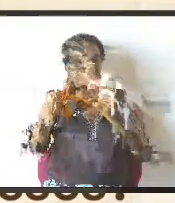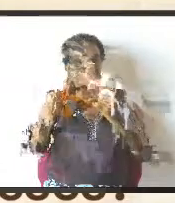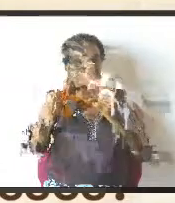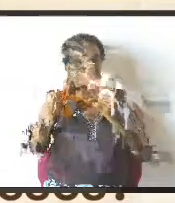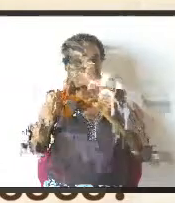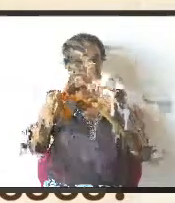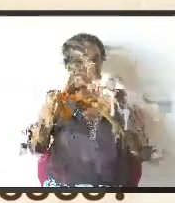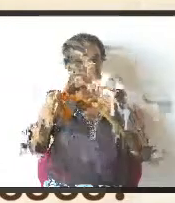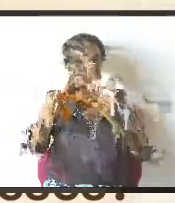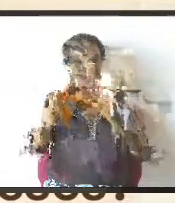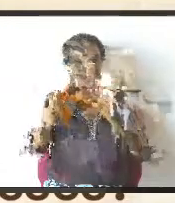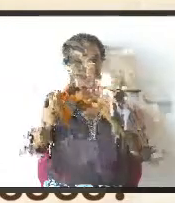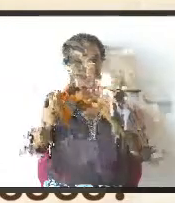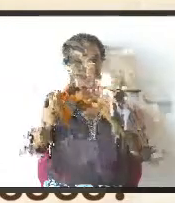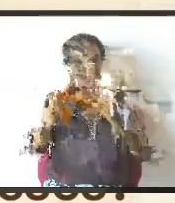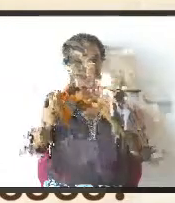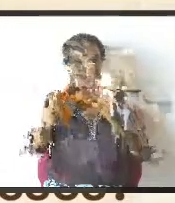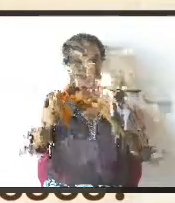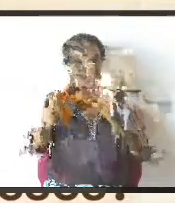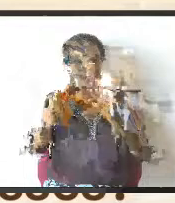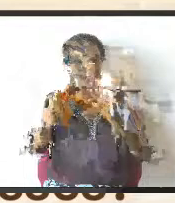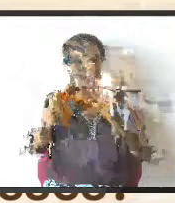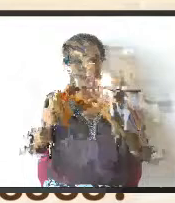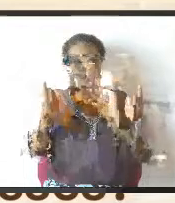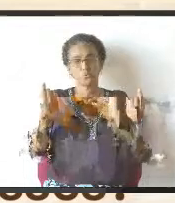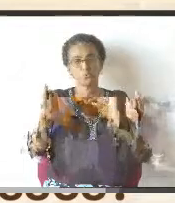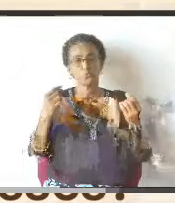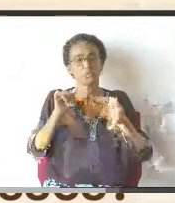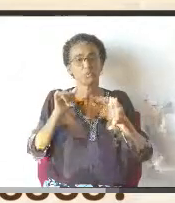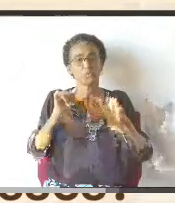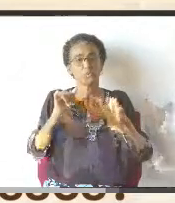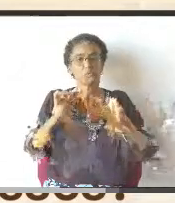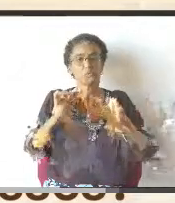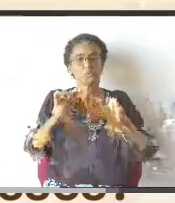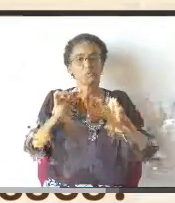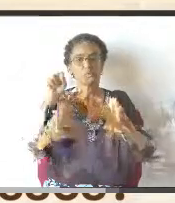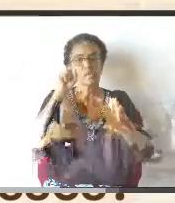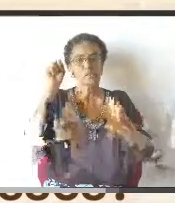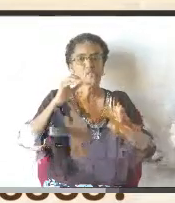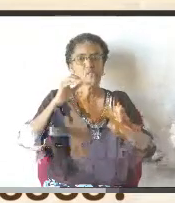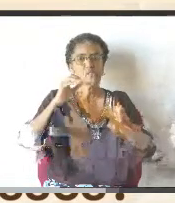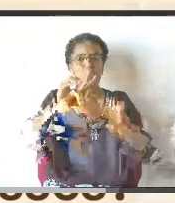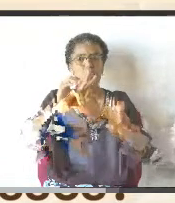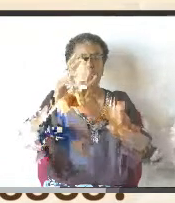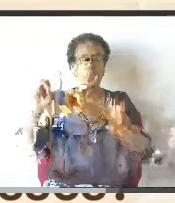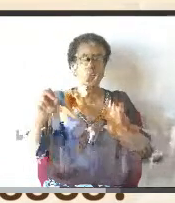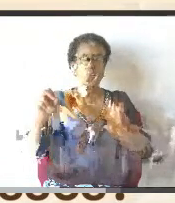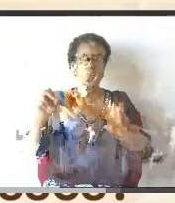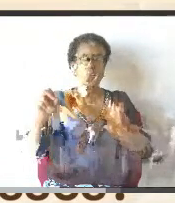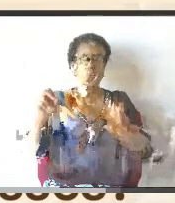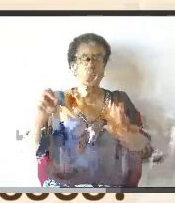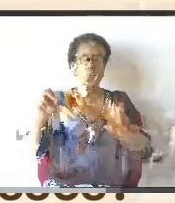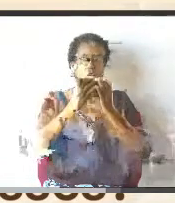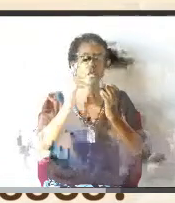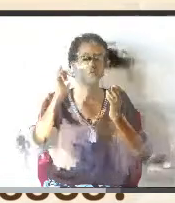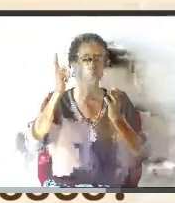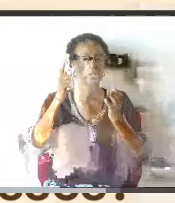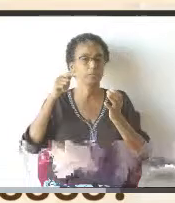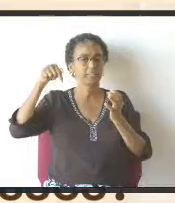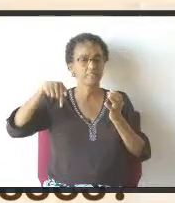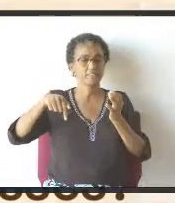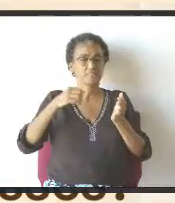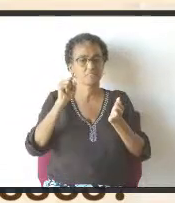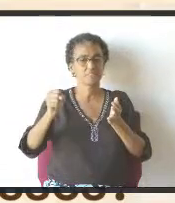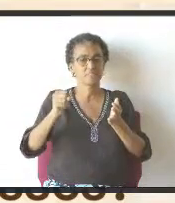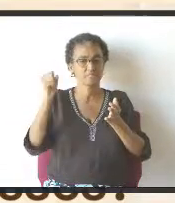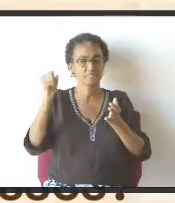learn how to do that. And that Saturday is at 2:30. And the last class will be this Saturday, 2:30 to